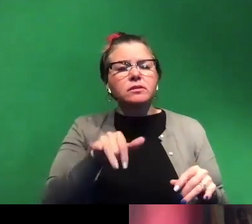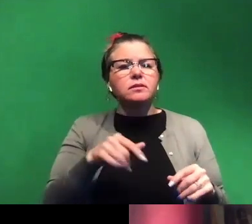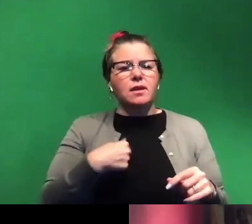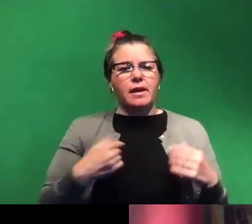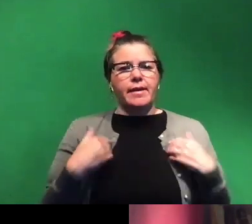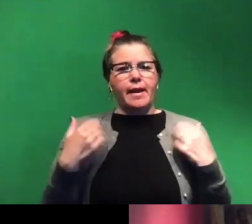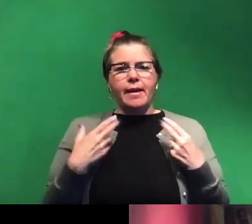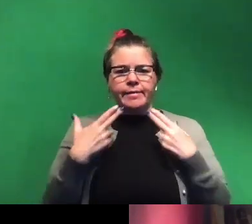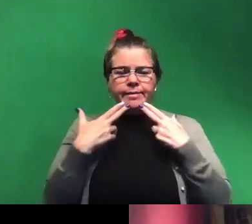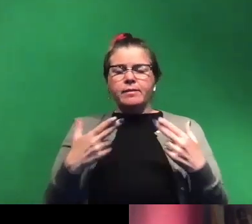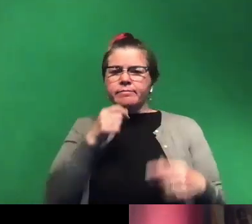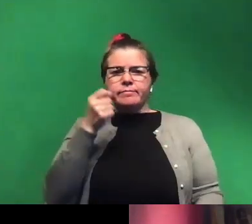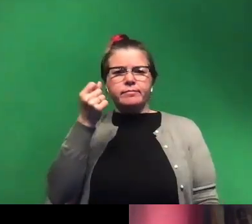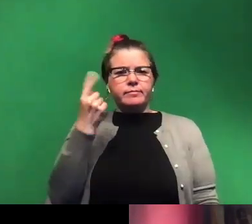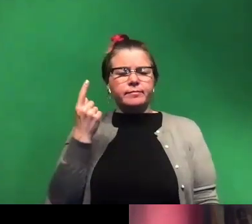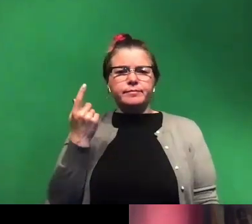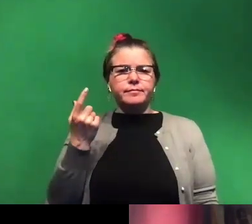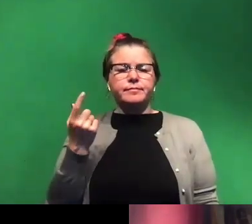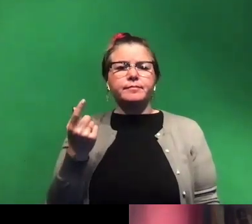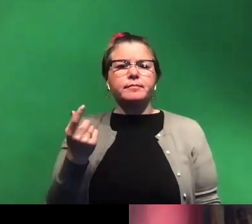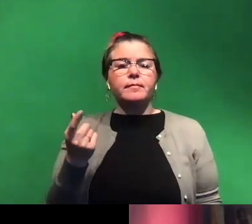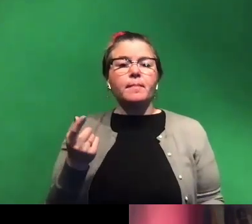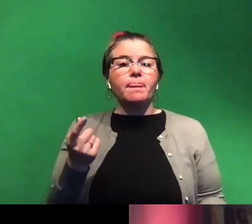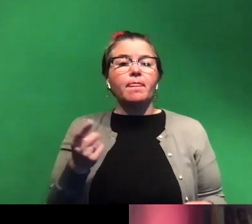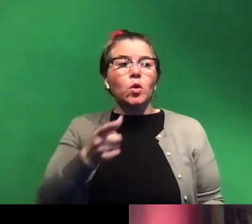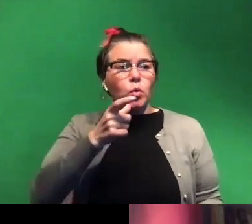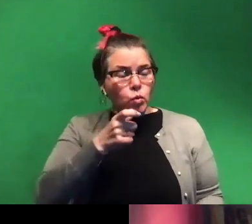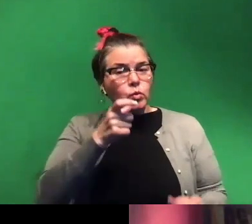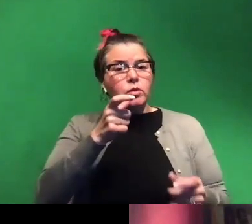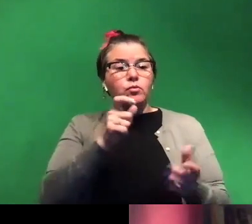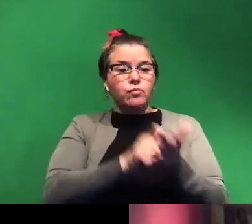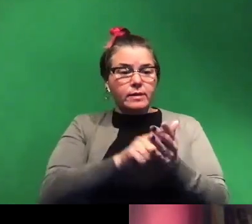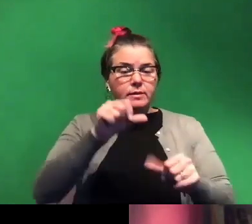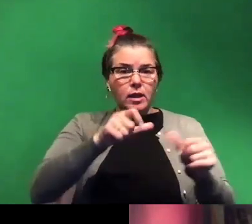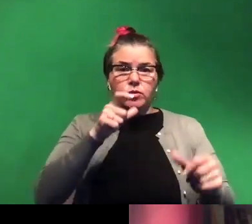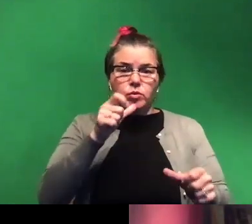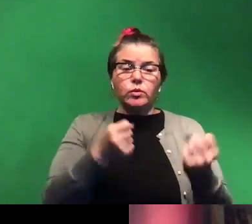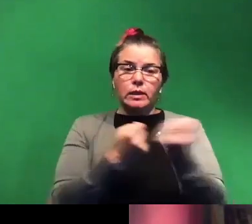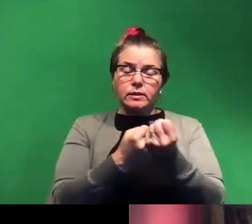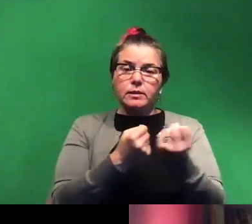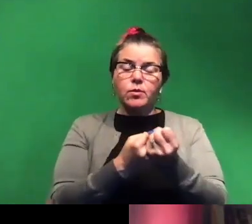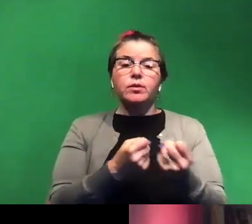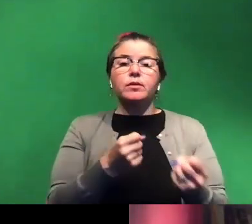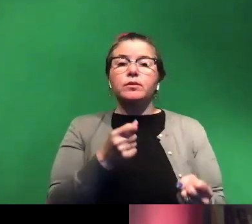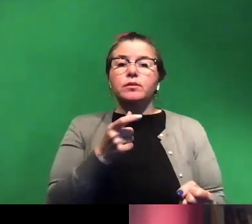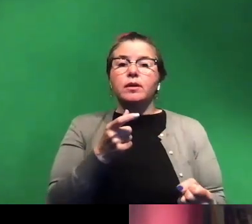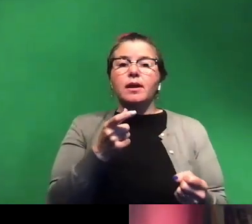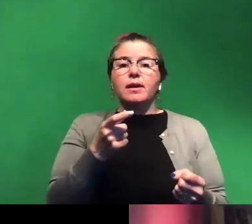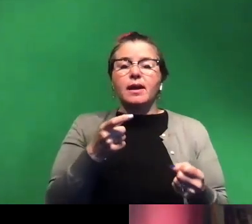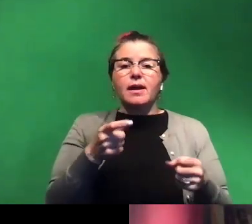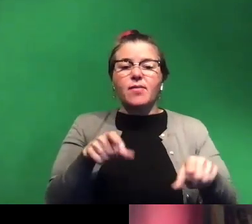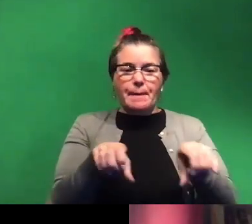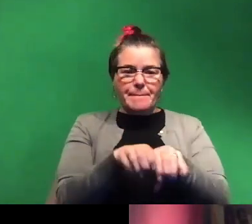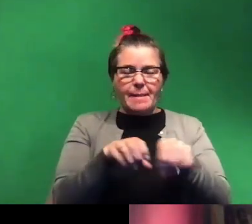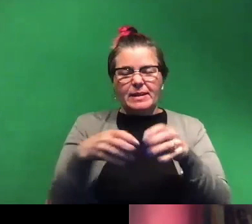naive to understand who does the science and who gets supported, and the sort of the leaky pipeline that we have,